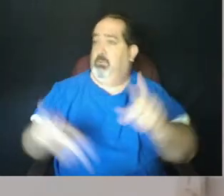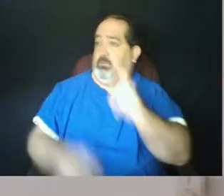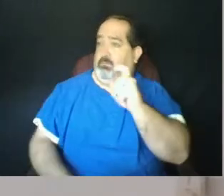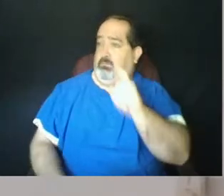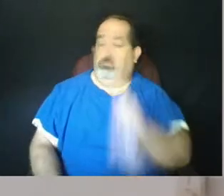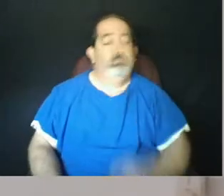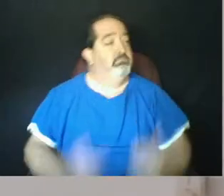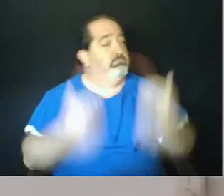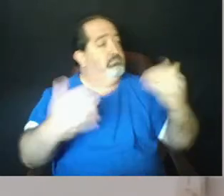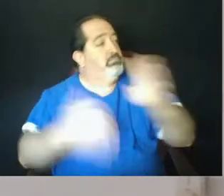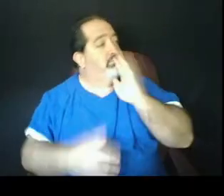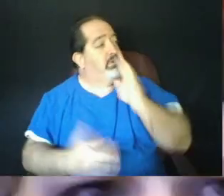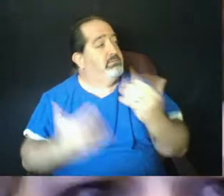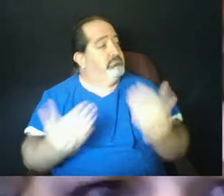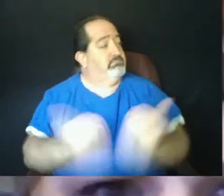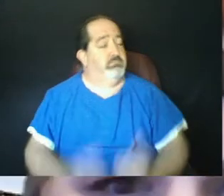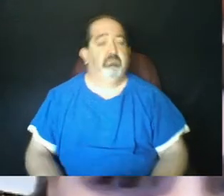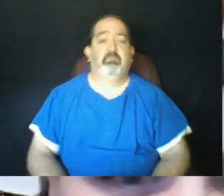Let her speak.